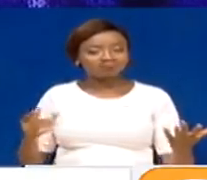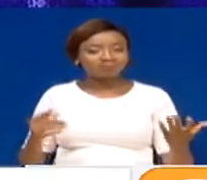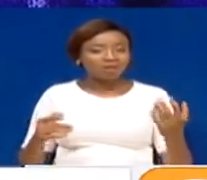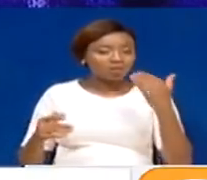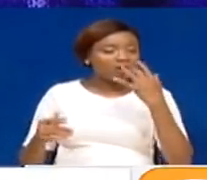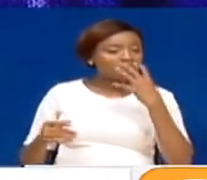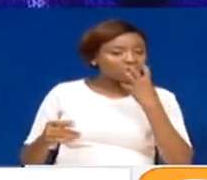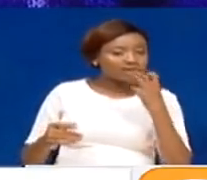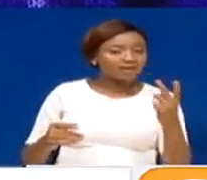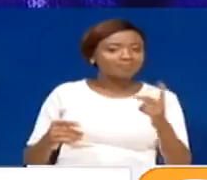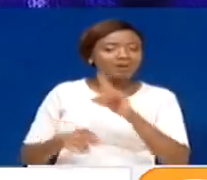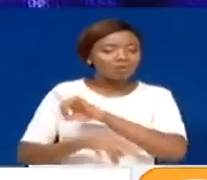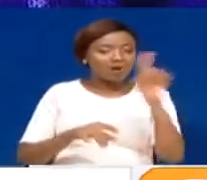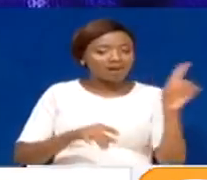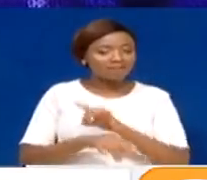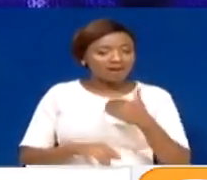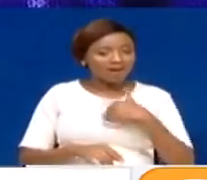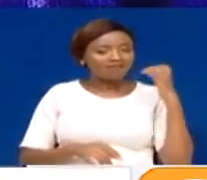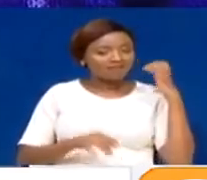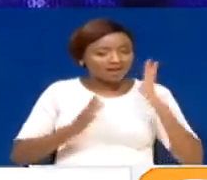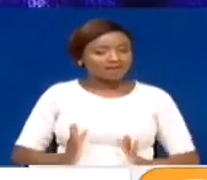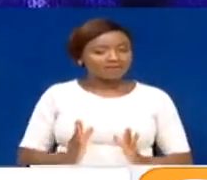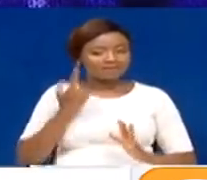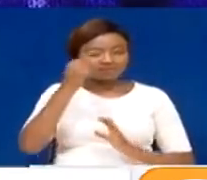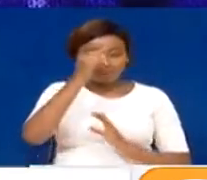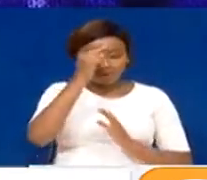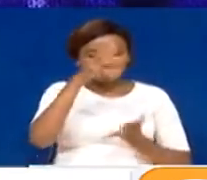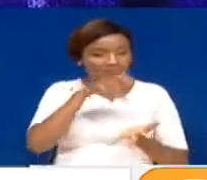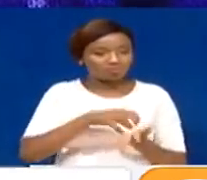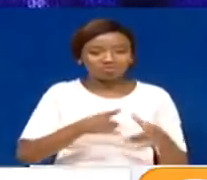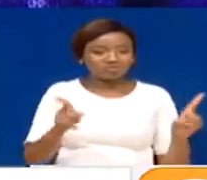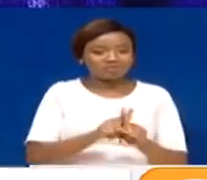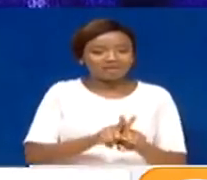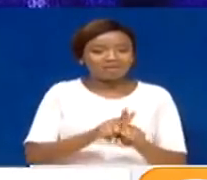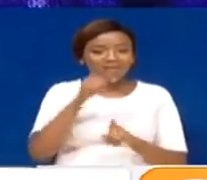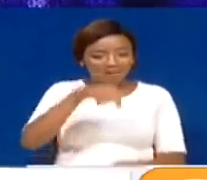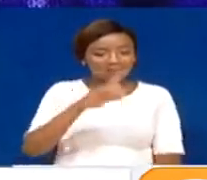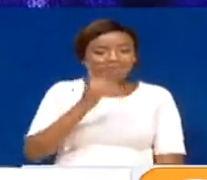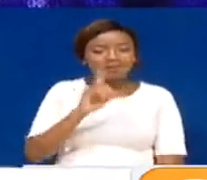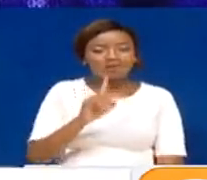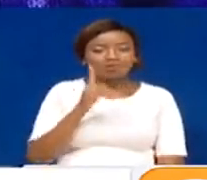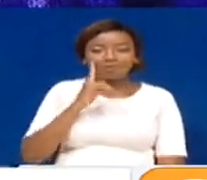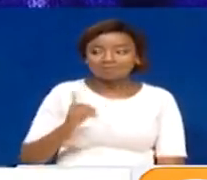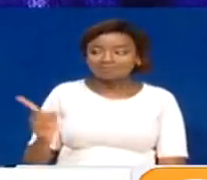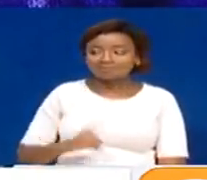both ODM and Wiper parties have lined up candidates for the coveted capital's seat. Take a